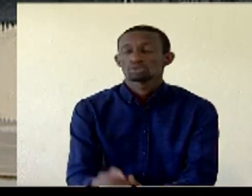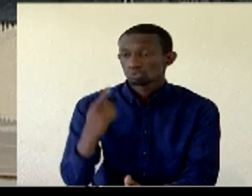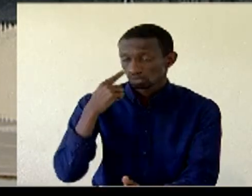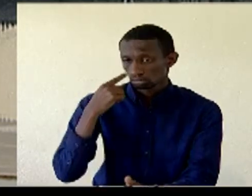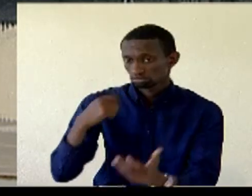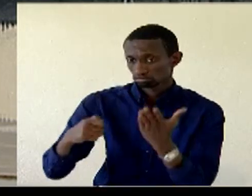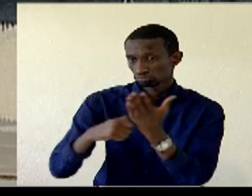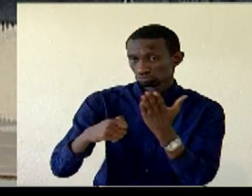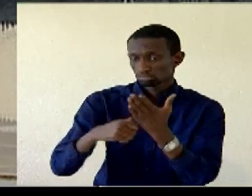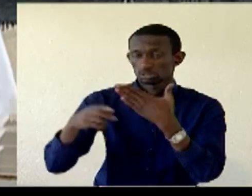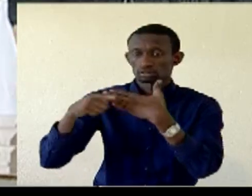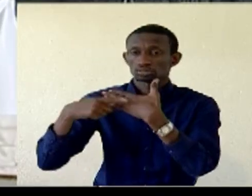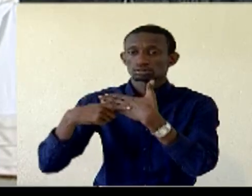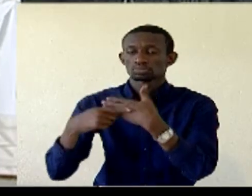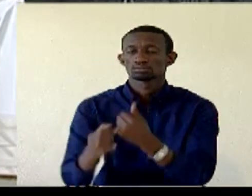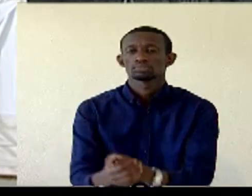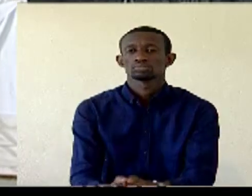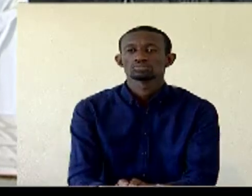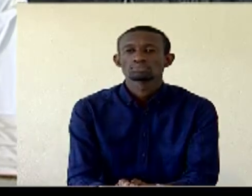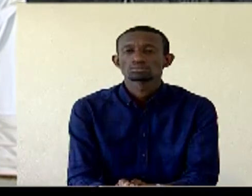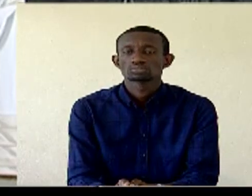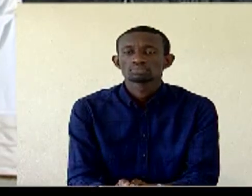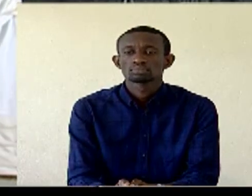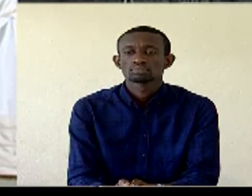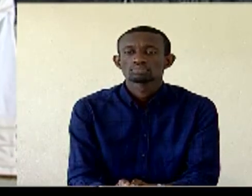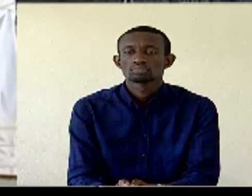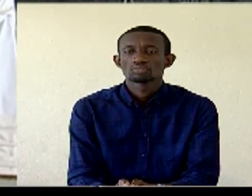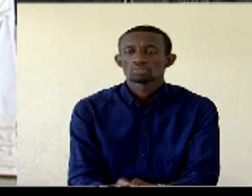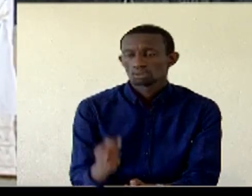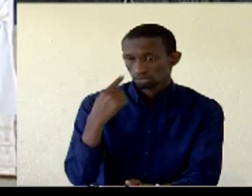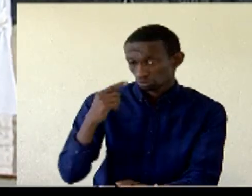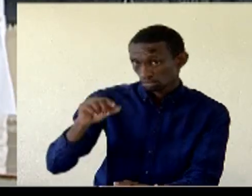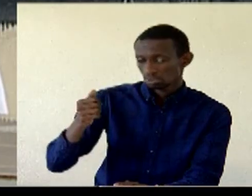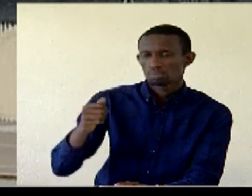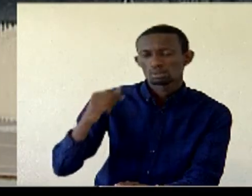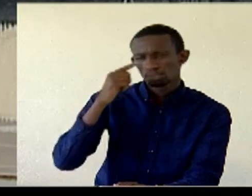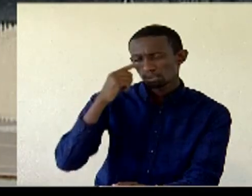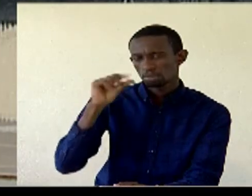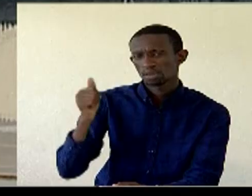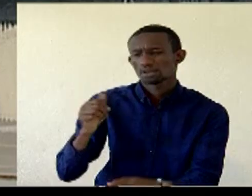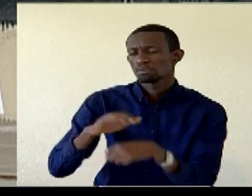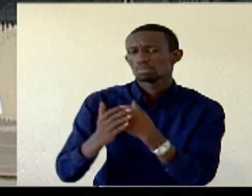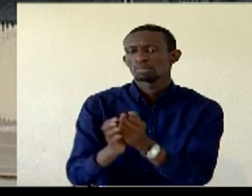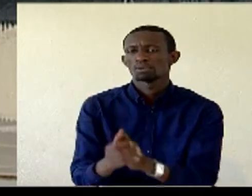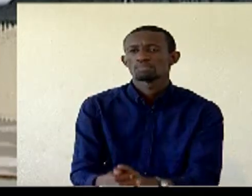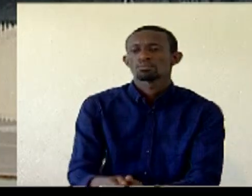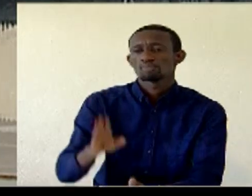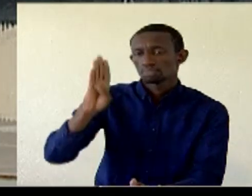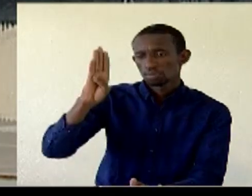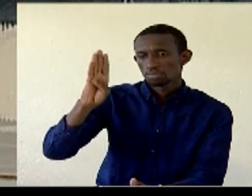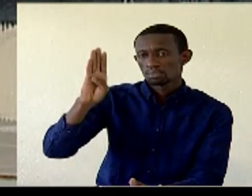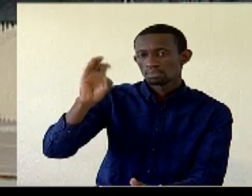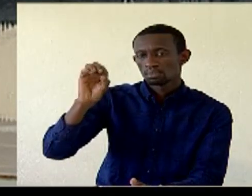charge over there. So you'll have another substituent that is formed. So the bond